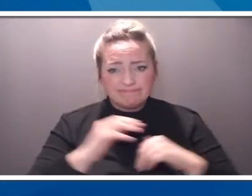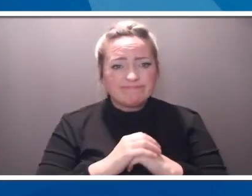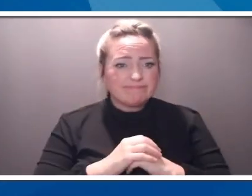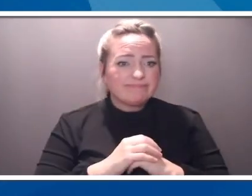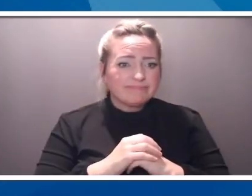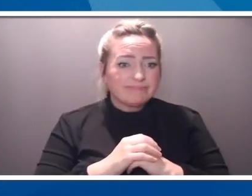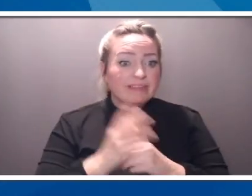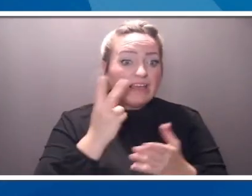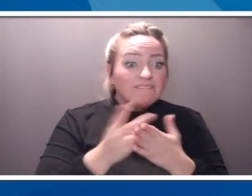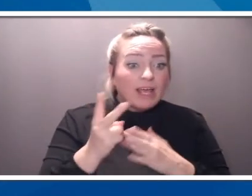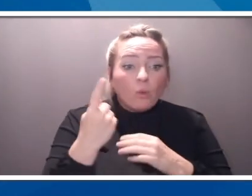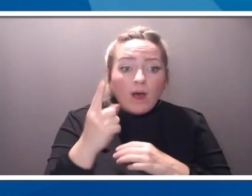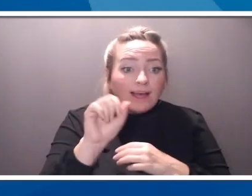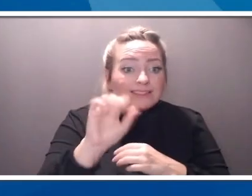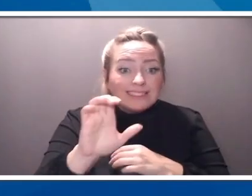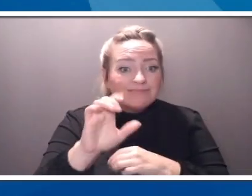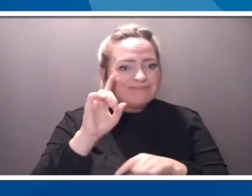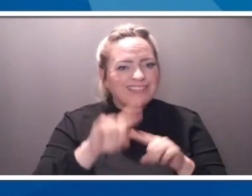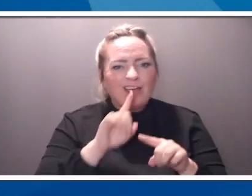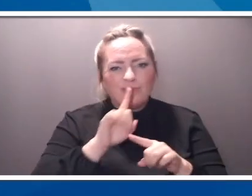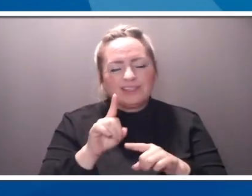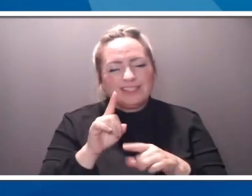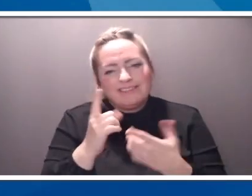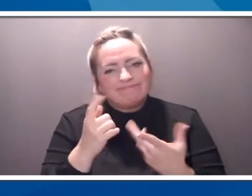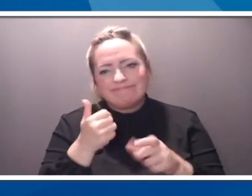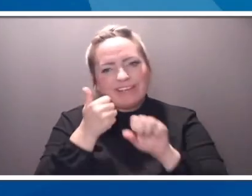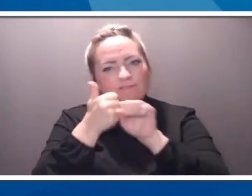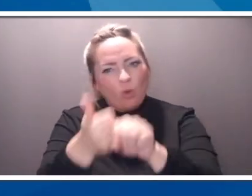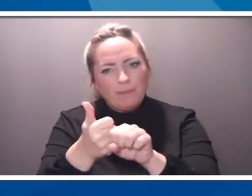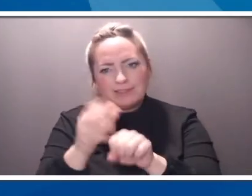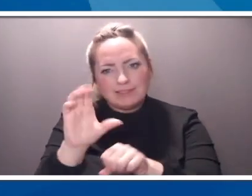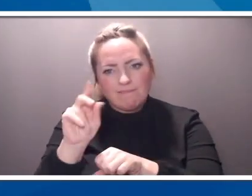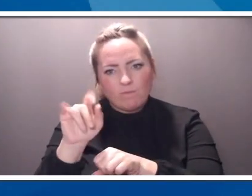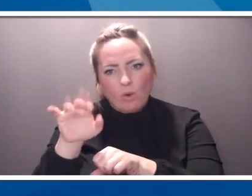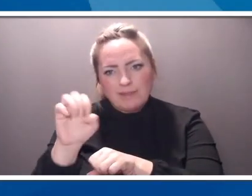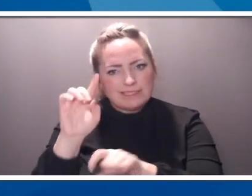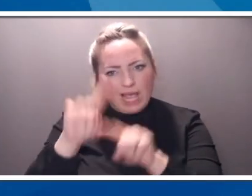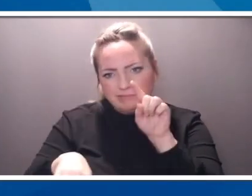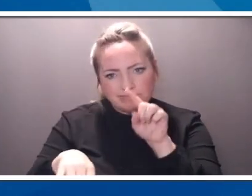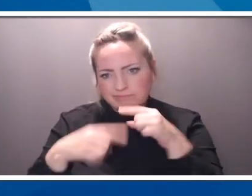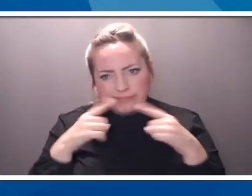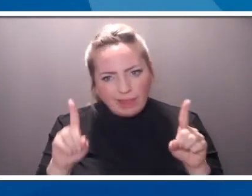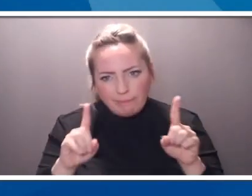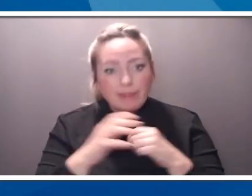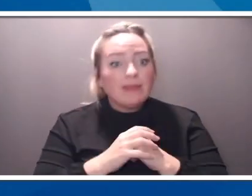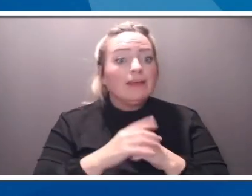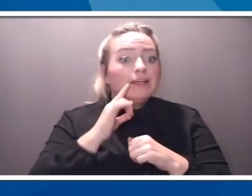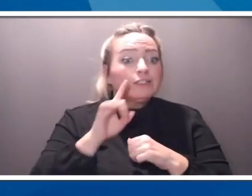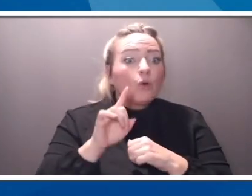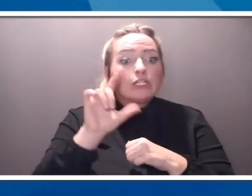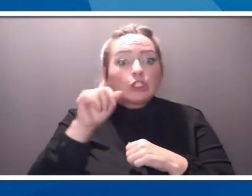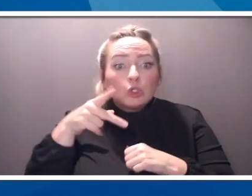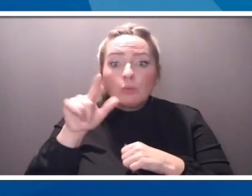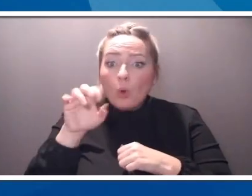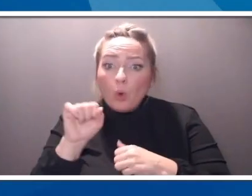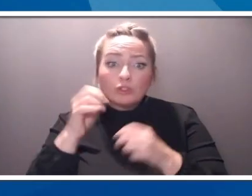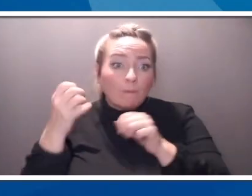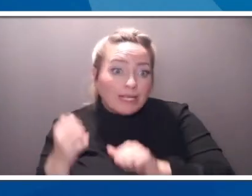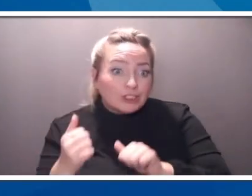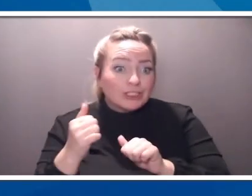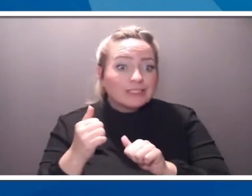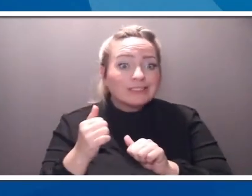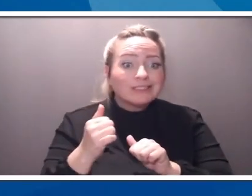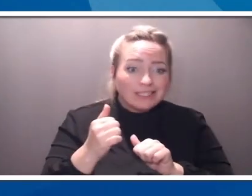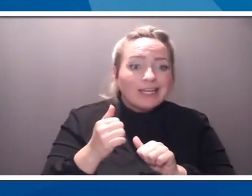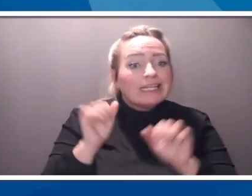pass or you fail, basically. Fail a single SC and you can't really claim conformance. And all these loopholes and